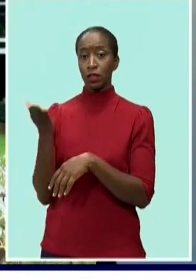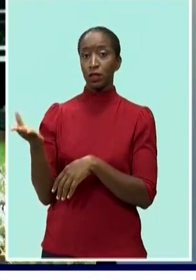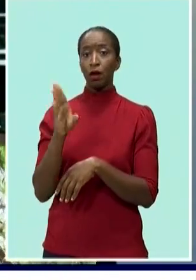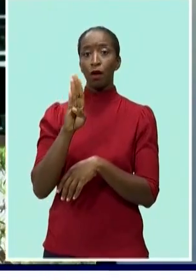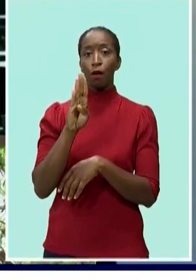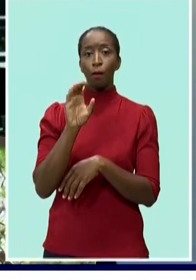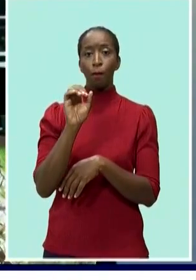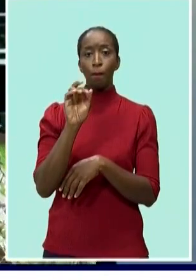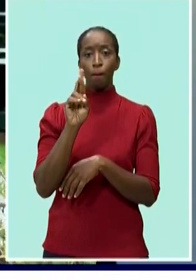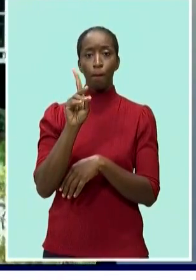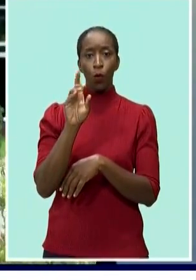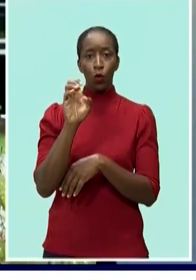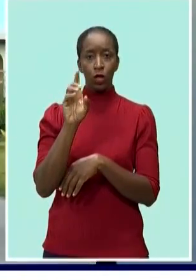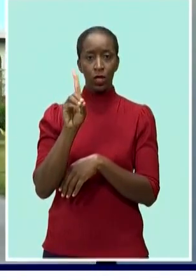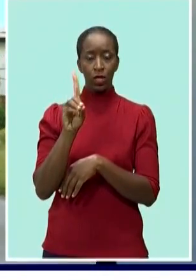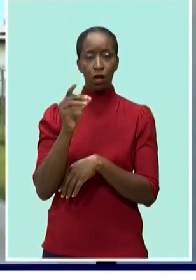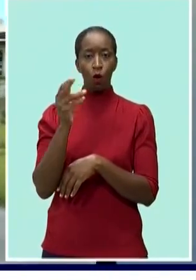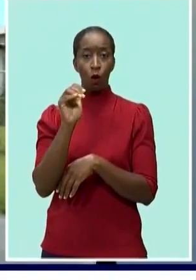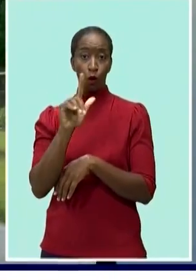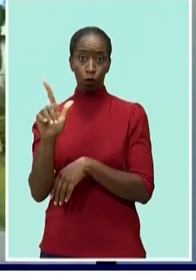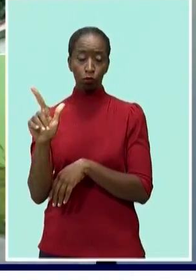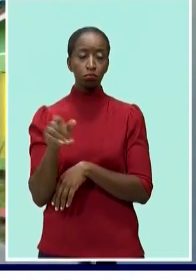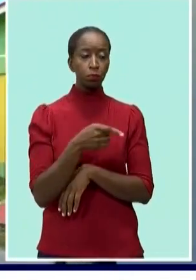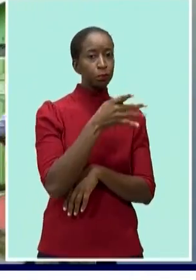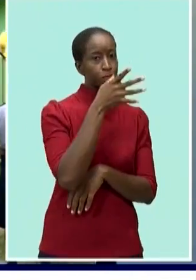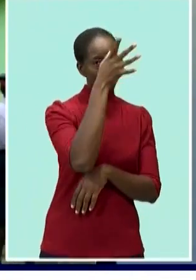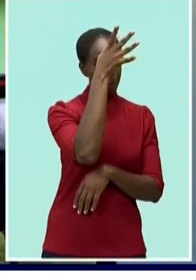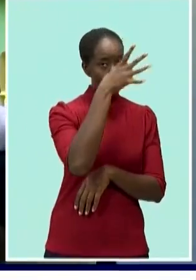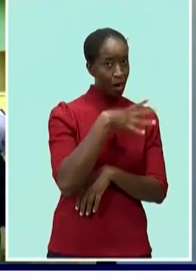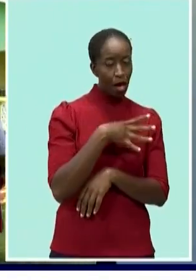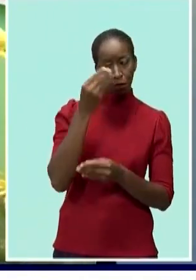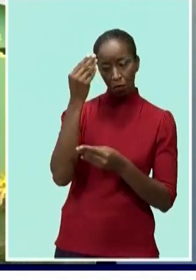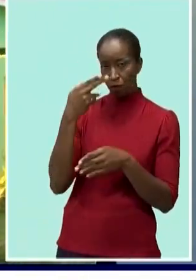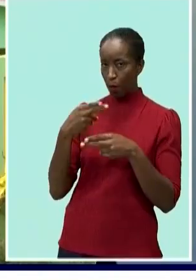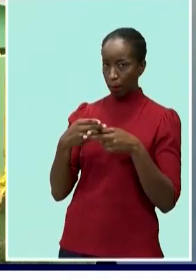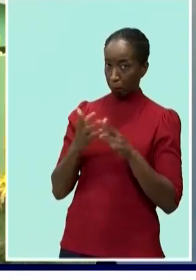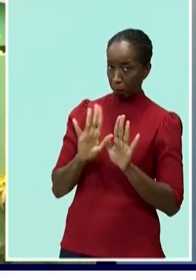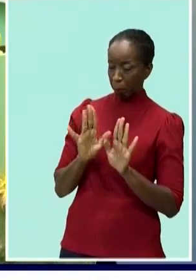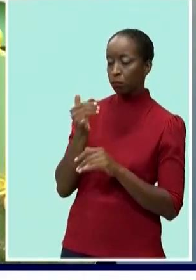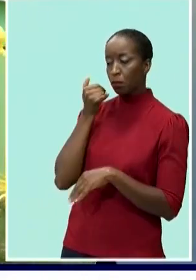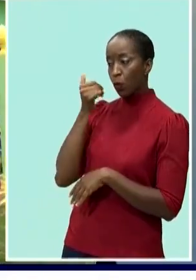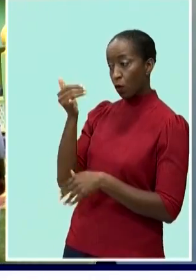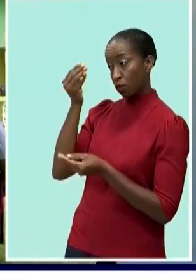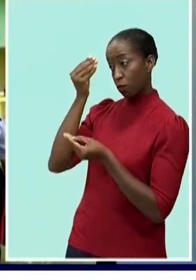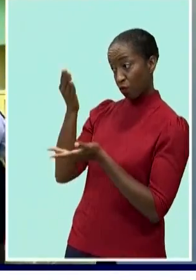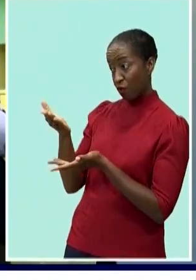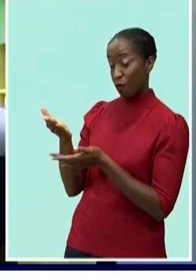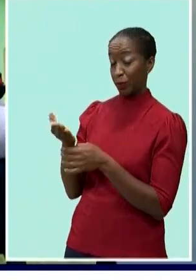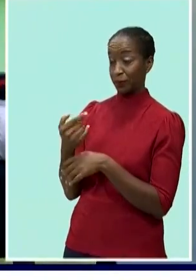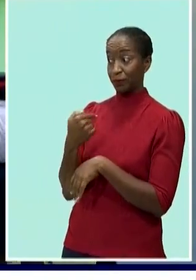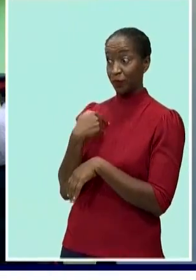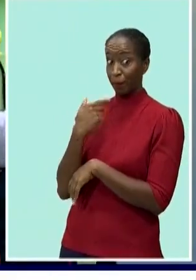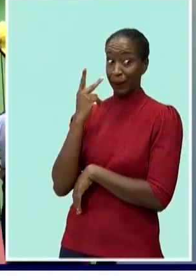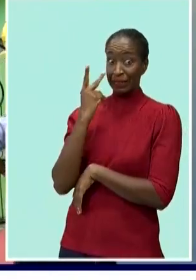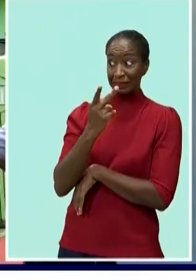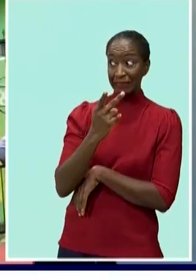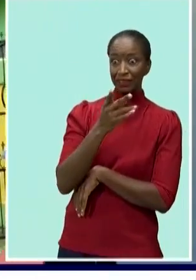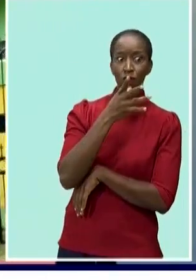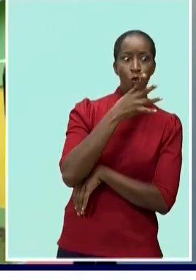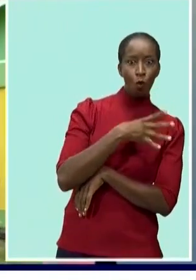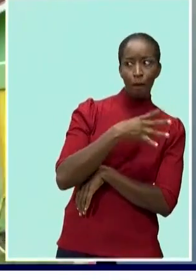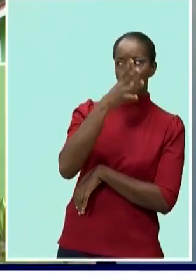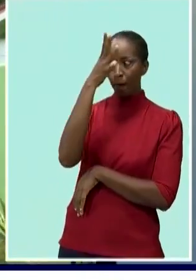from an anonymous mail caller this morning. That person told the officer on the other end of the line that he actually witnessed the whole thing,